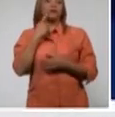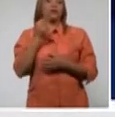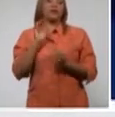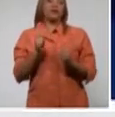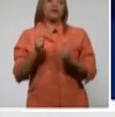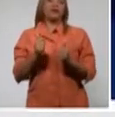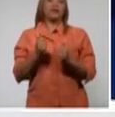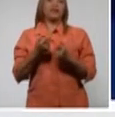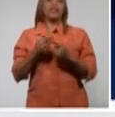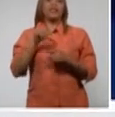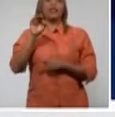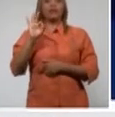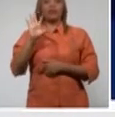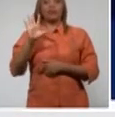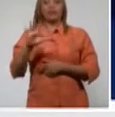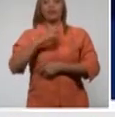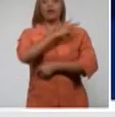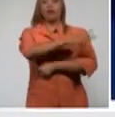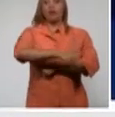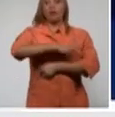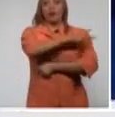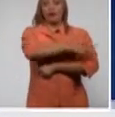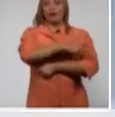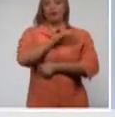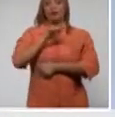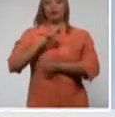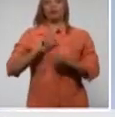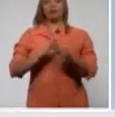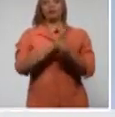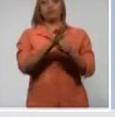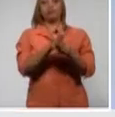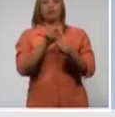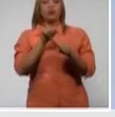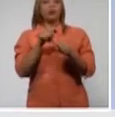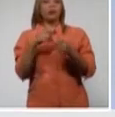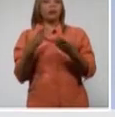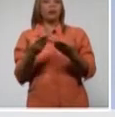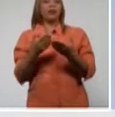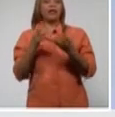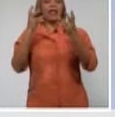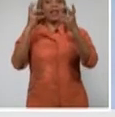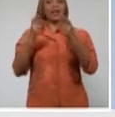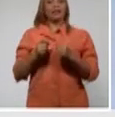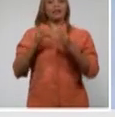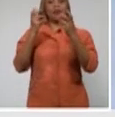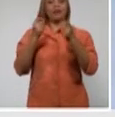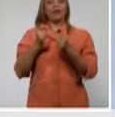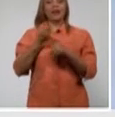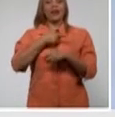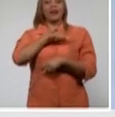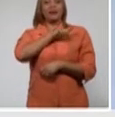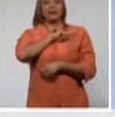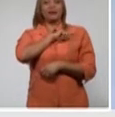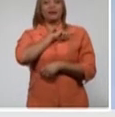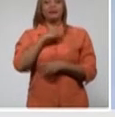As of yesterday, COVID-19 continues to be present in the same 185